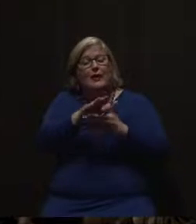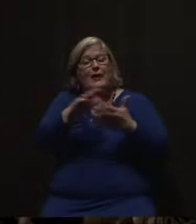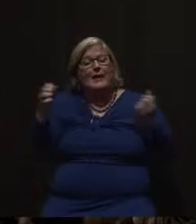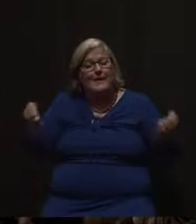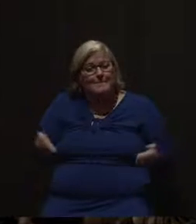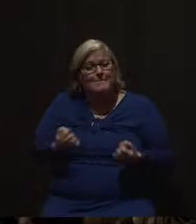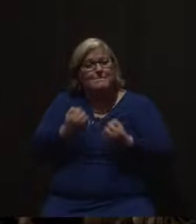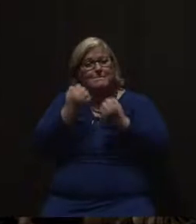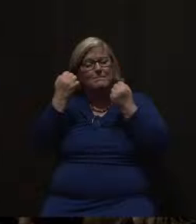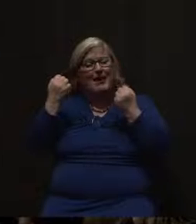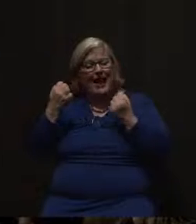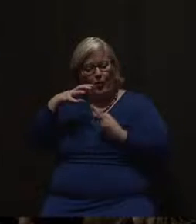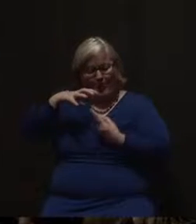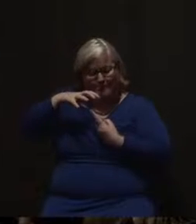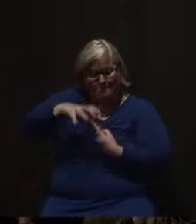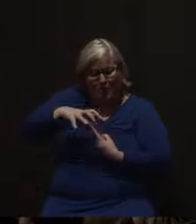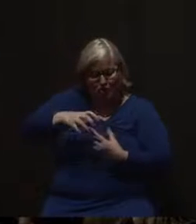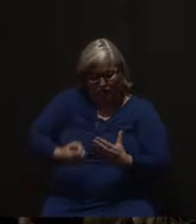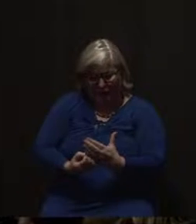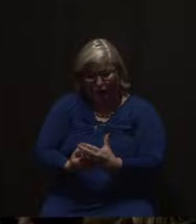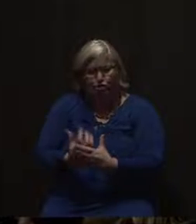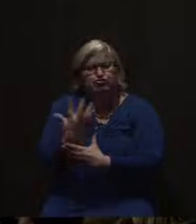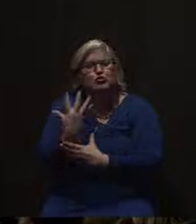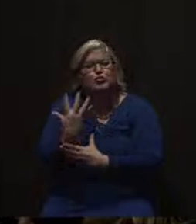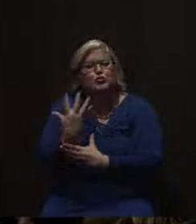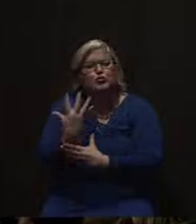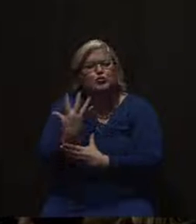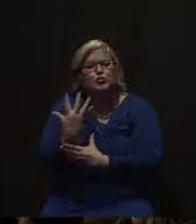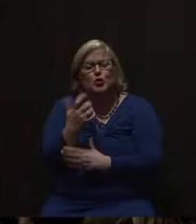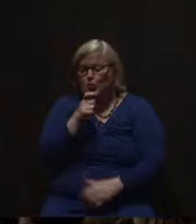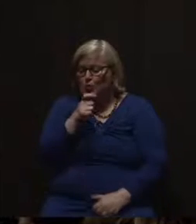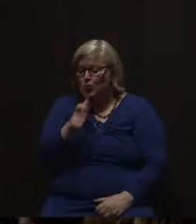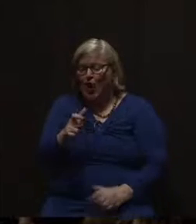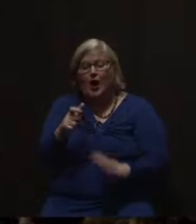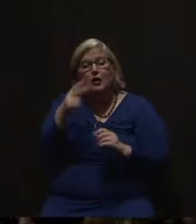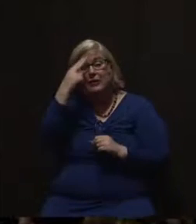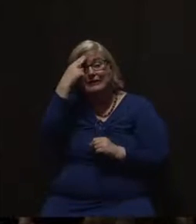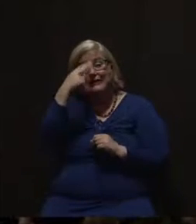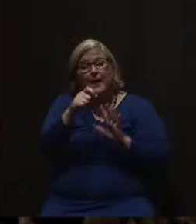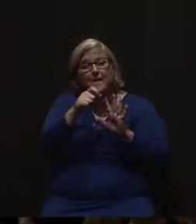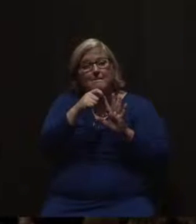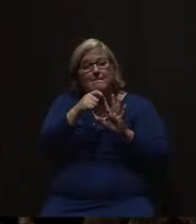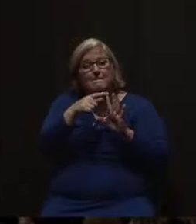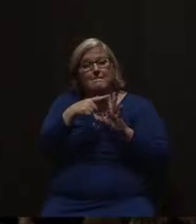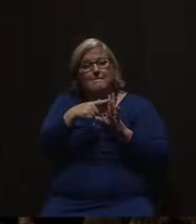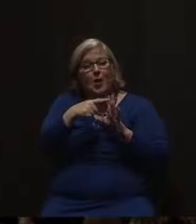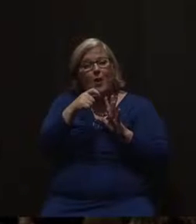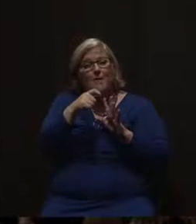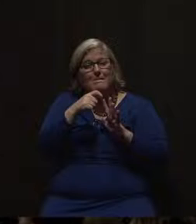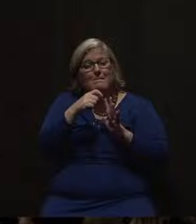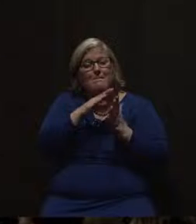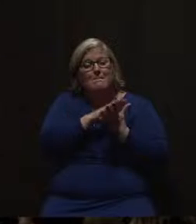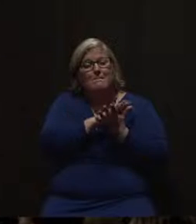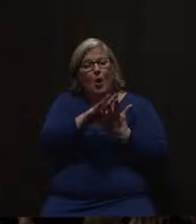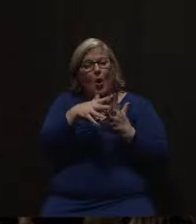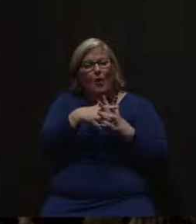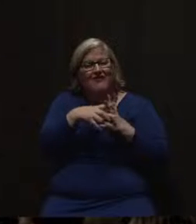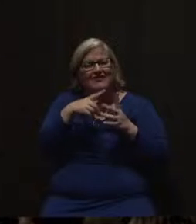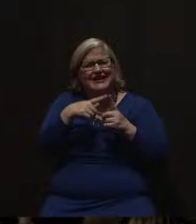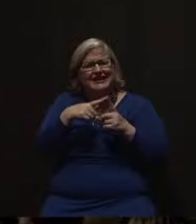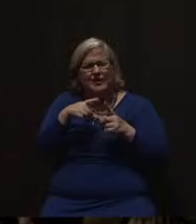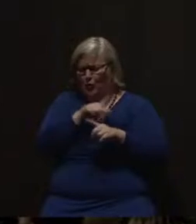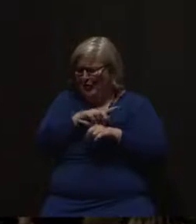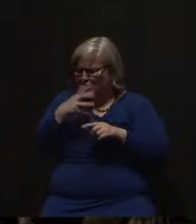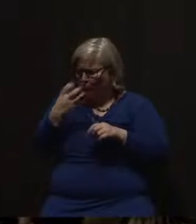that drives the mushroom to push through the earth overnight, pupovi. And this is such a great word. So why don't we have a word